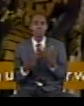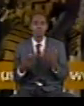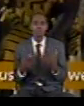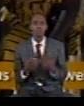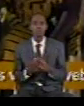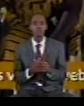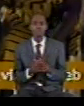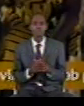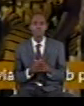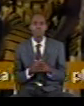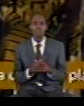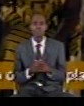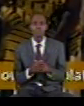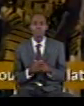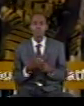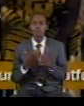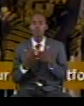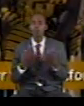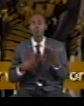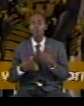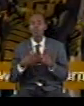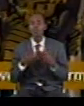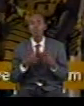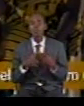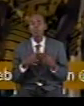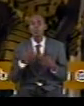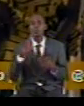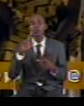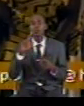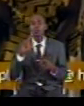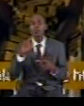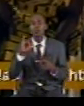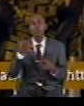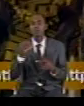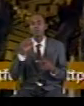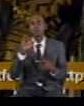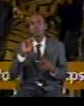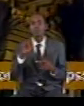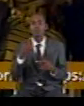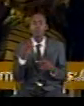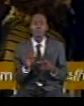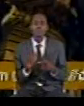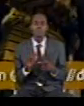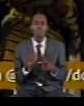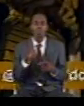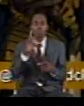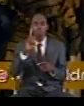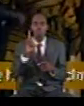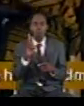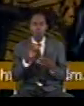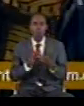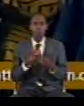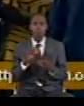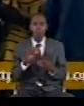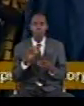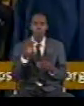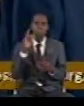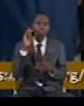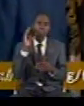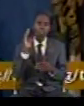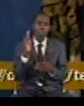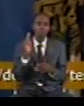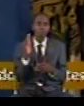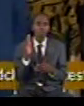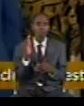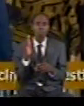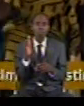Before we return to the state of Asia, I want to bring you this testimony from the GS official Facebook page, Oluwatumi